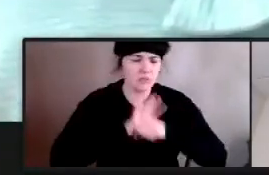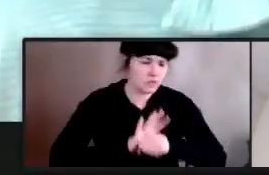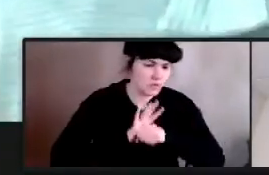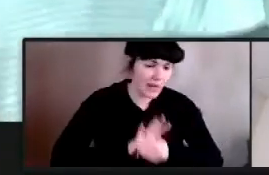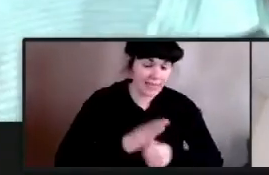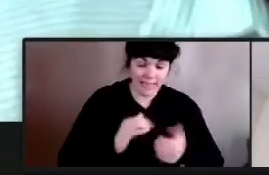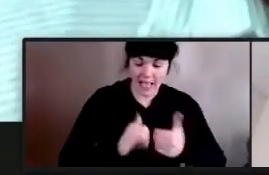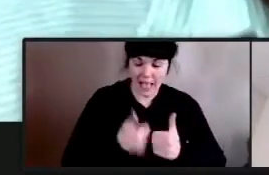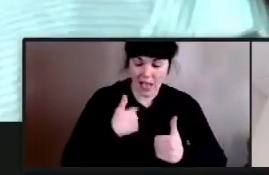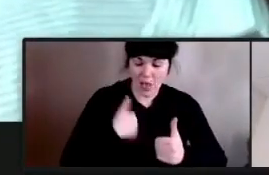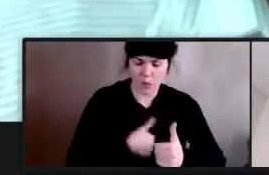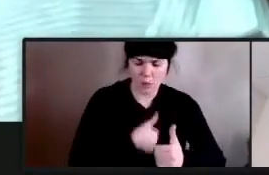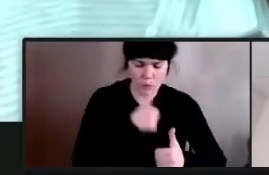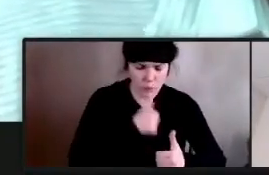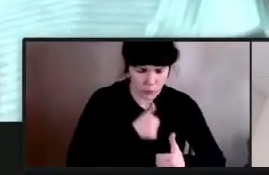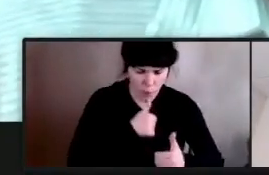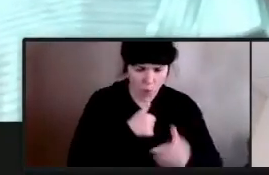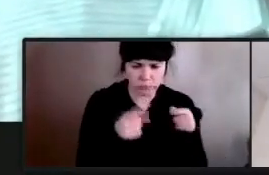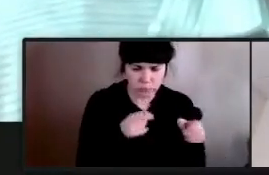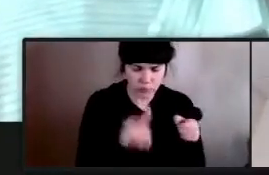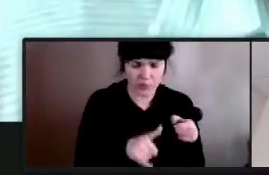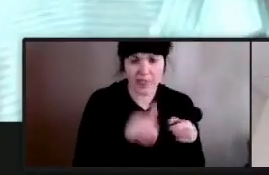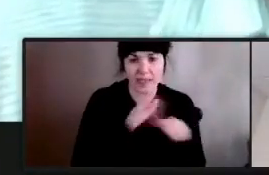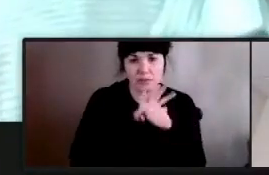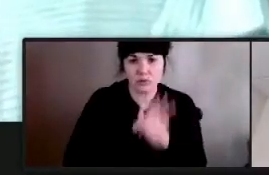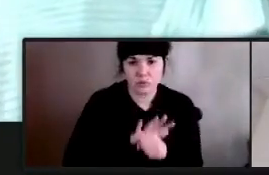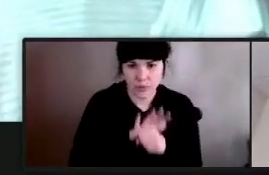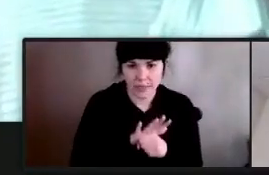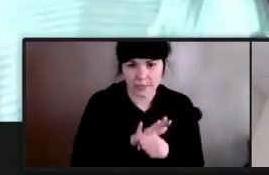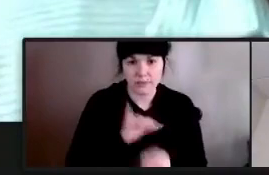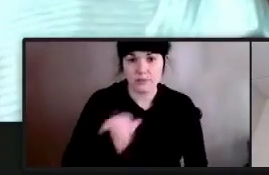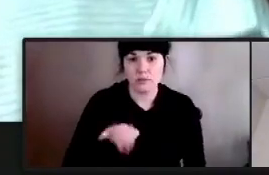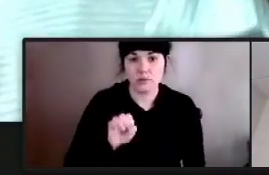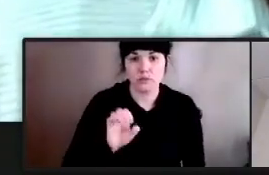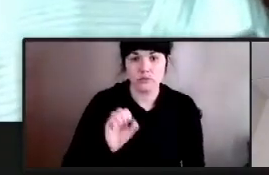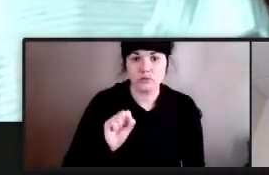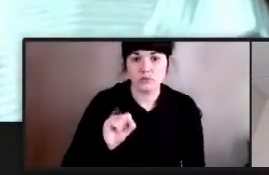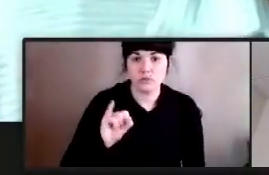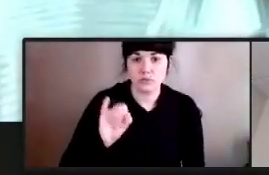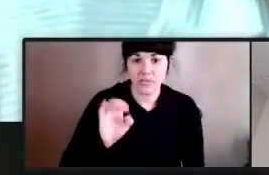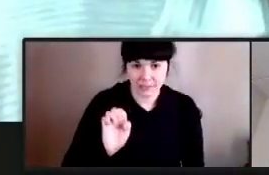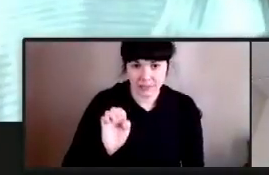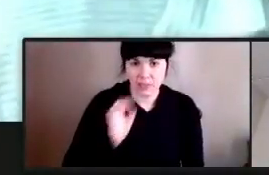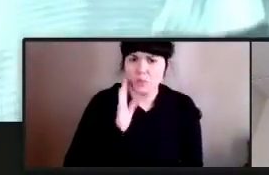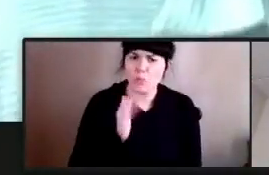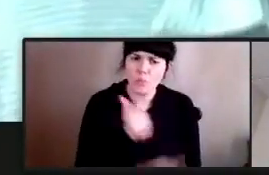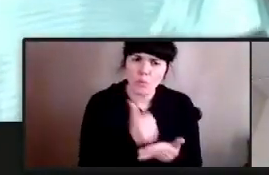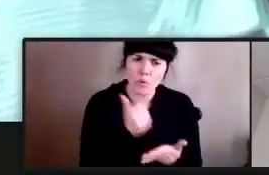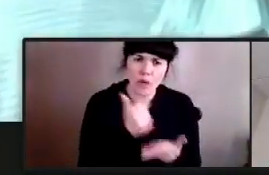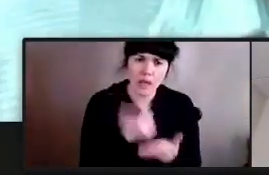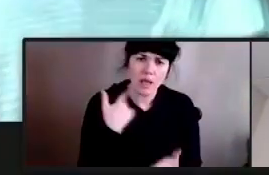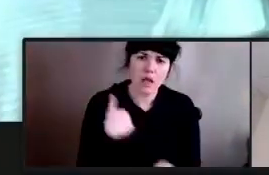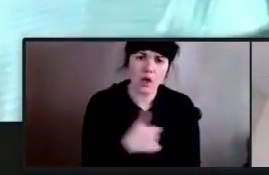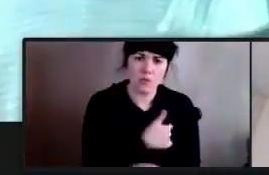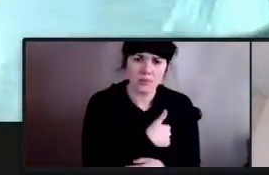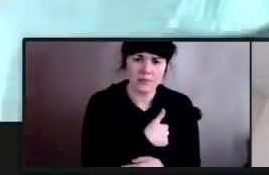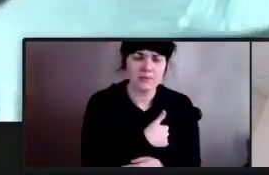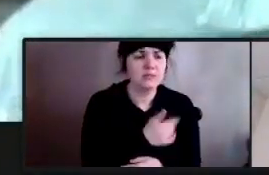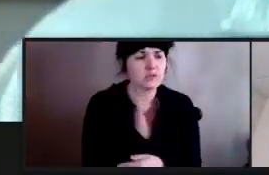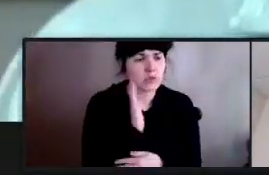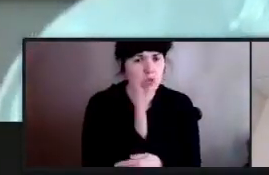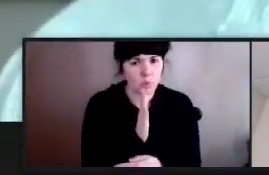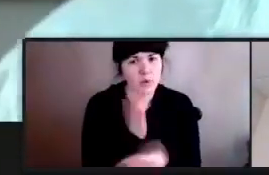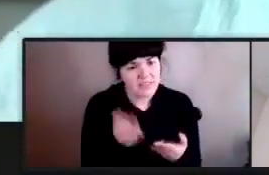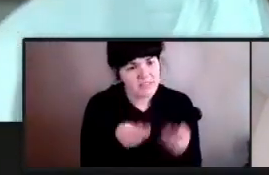And Jessie's going to provide for us some tips and strategies around coping with that stress, but also talking about